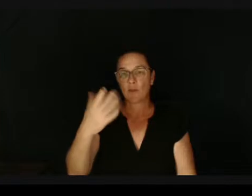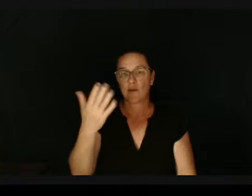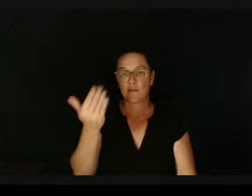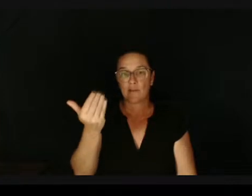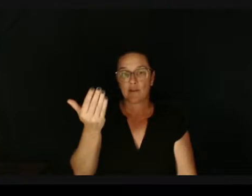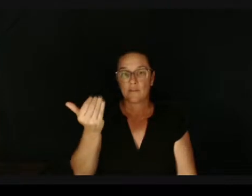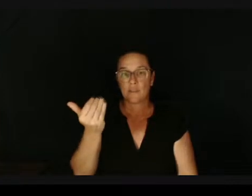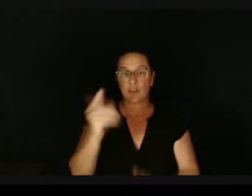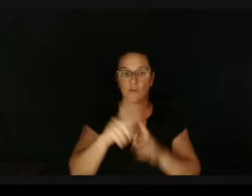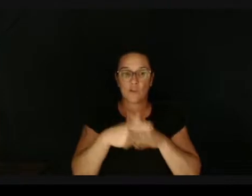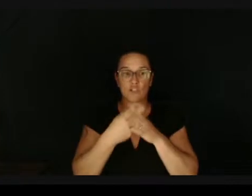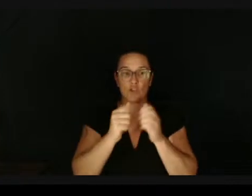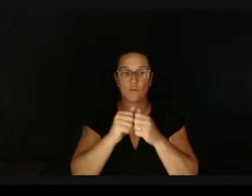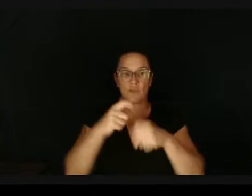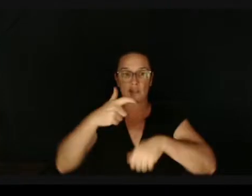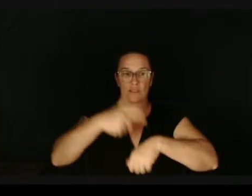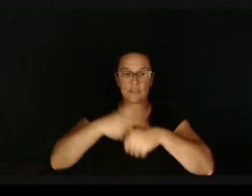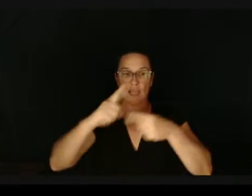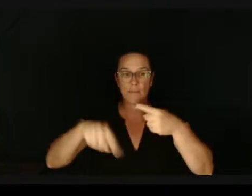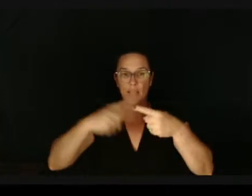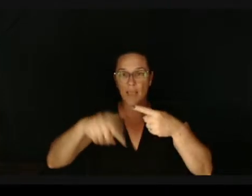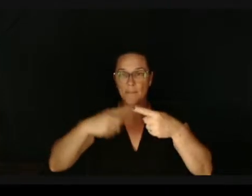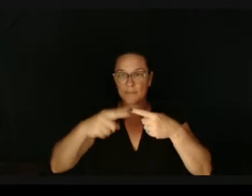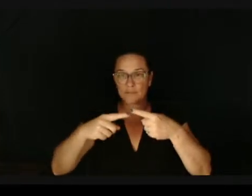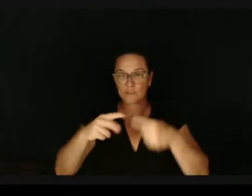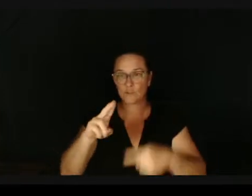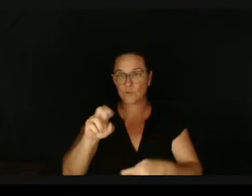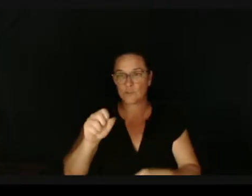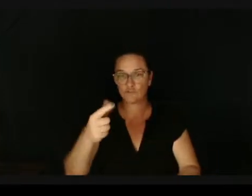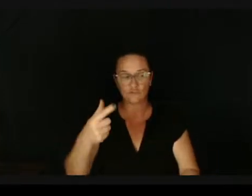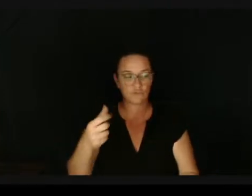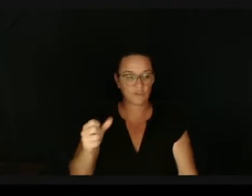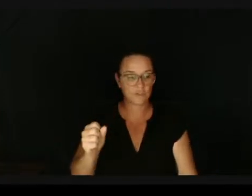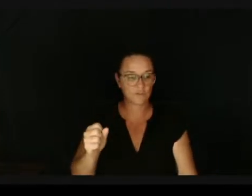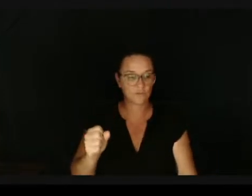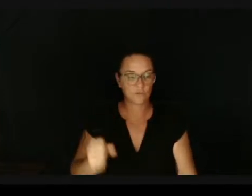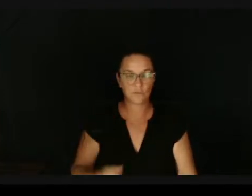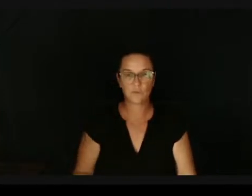start off with a time lapse USGS has released here